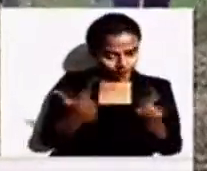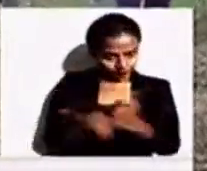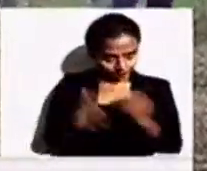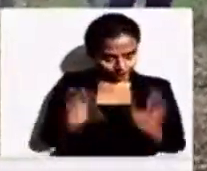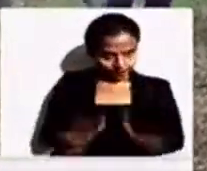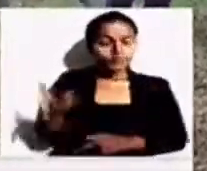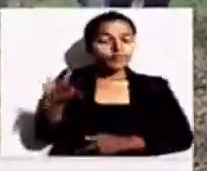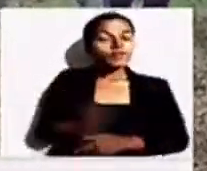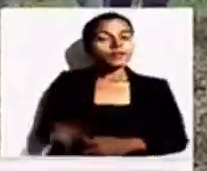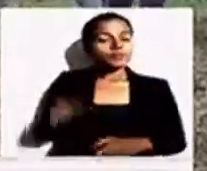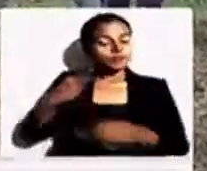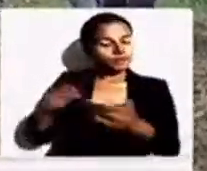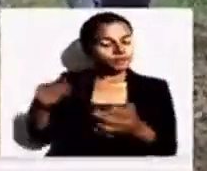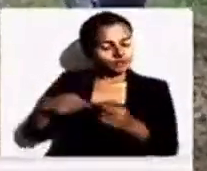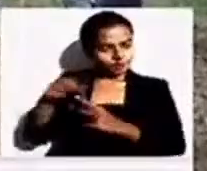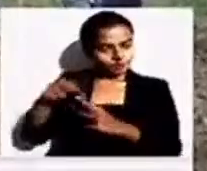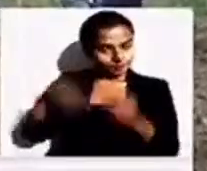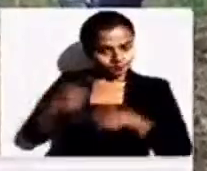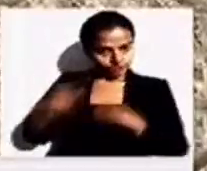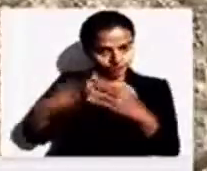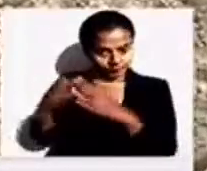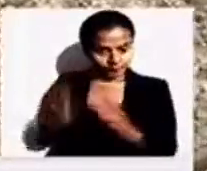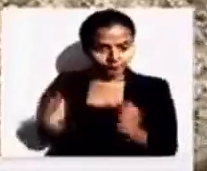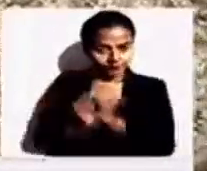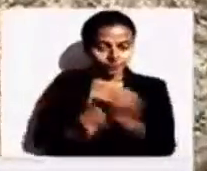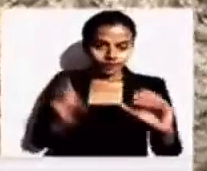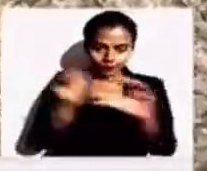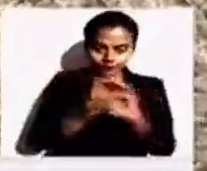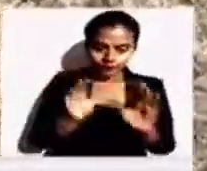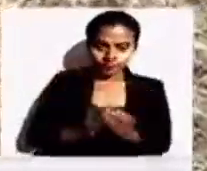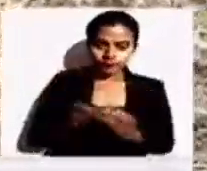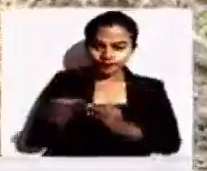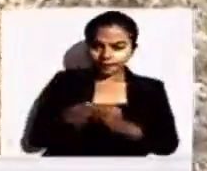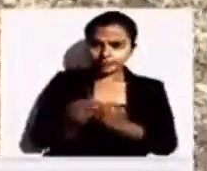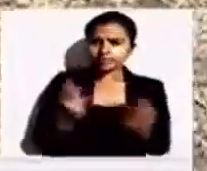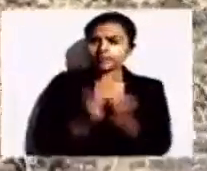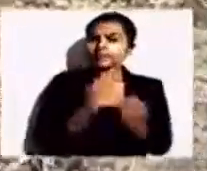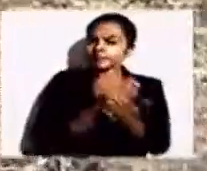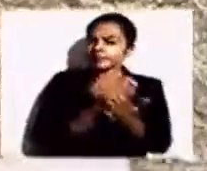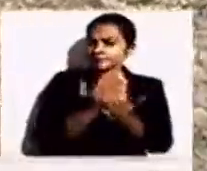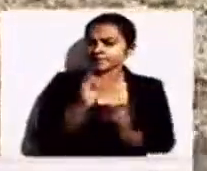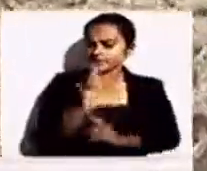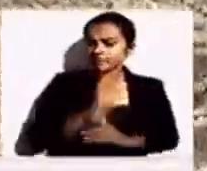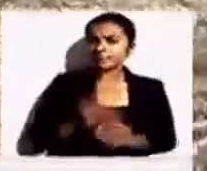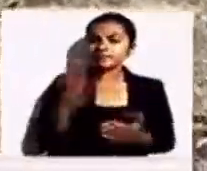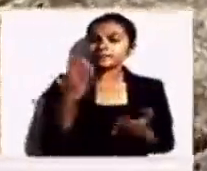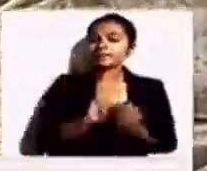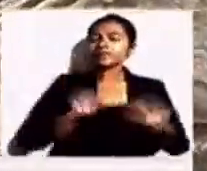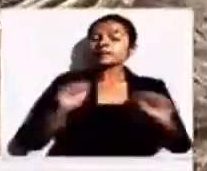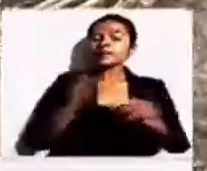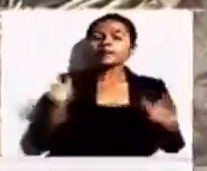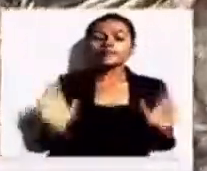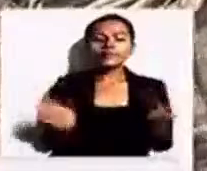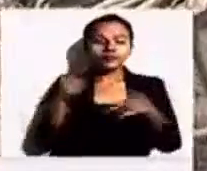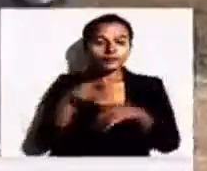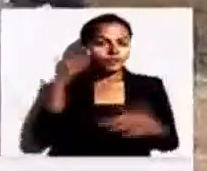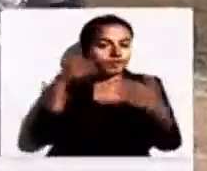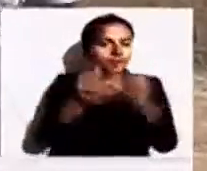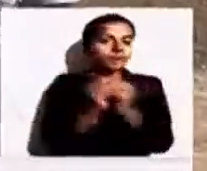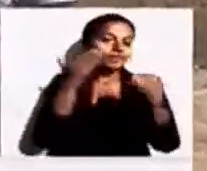in the exercise has temporarily halted operations given the objections that were raised against their activities.